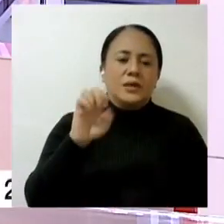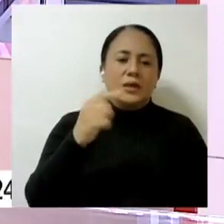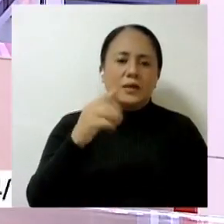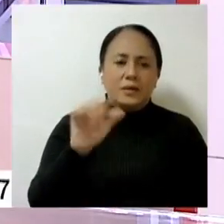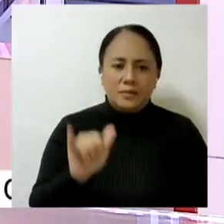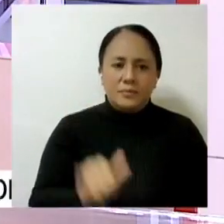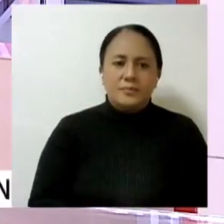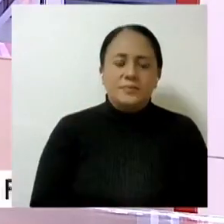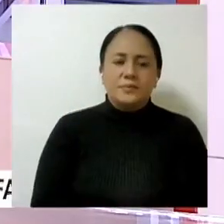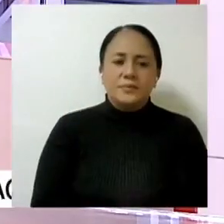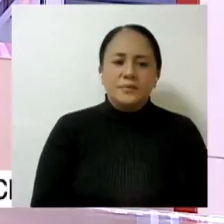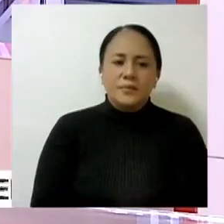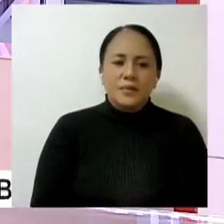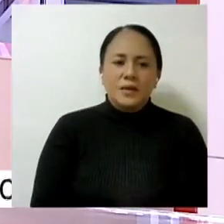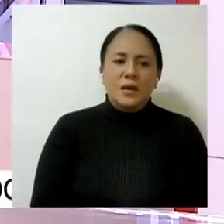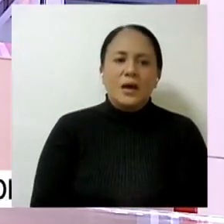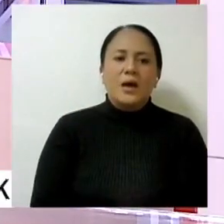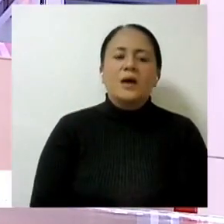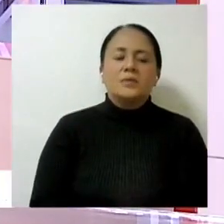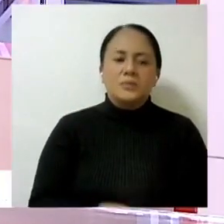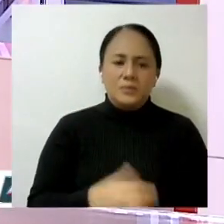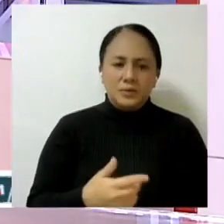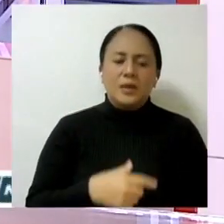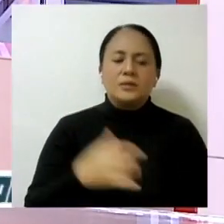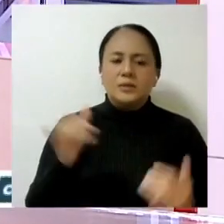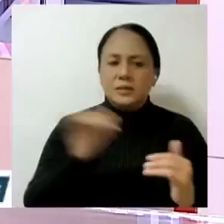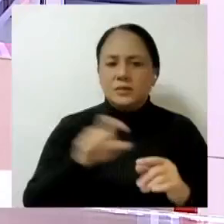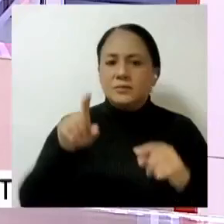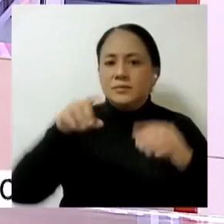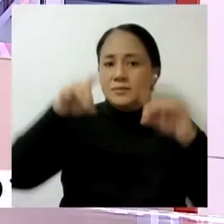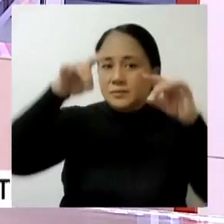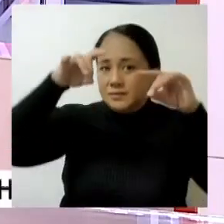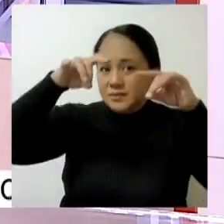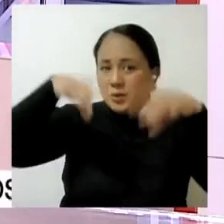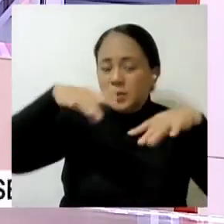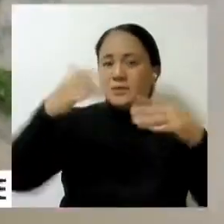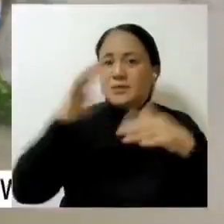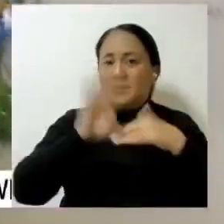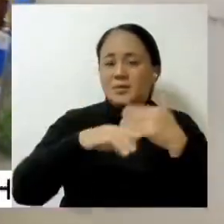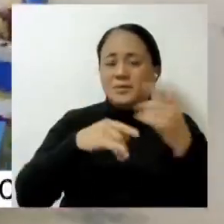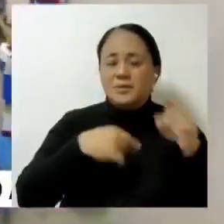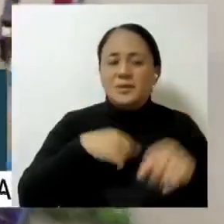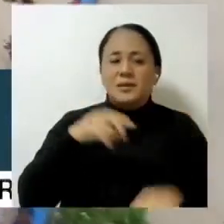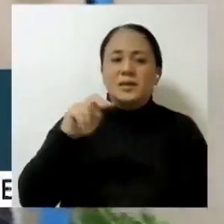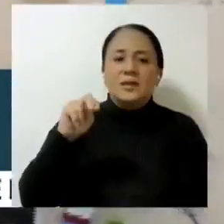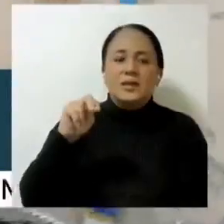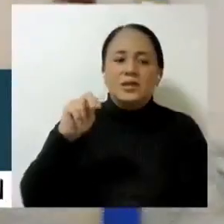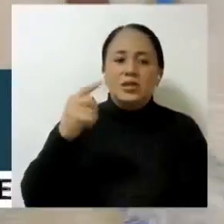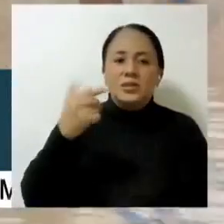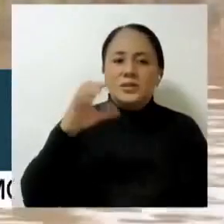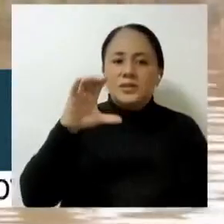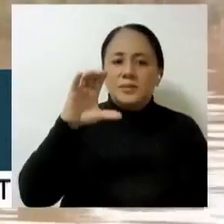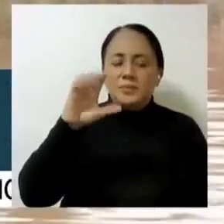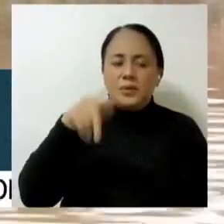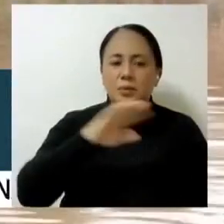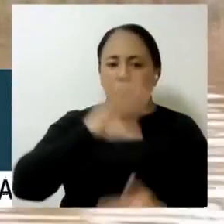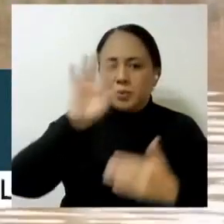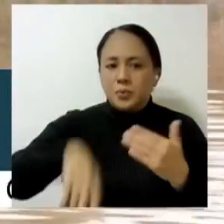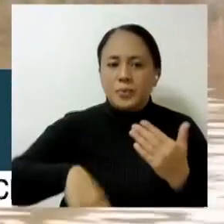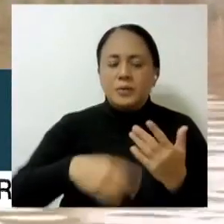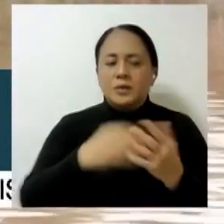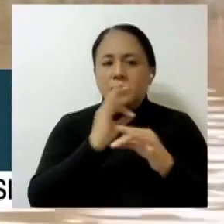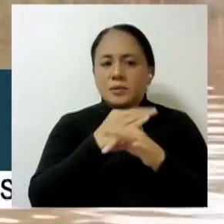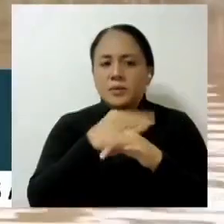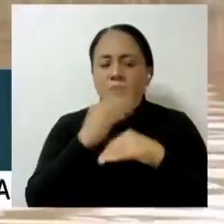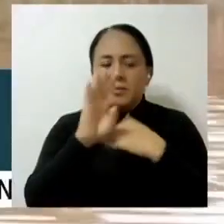transmission operations in Luzon now back to normal. This after the National Grid Corporation of the Philippines completed the restoration of lines affected